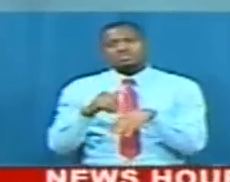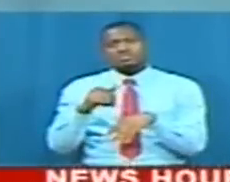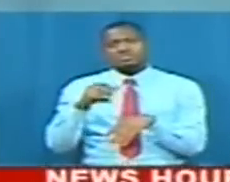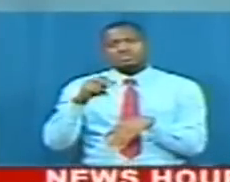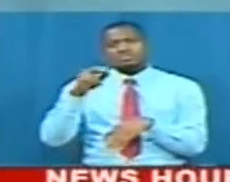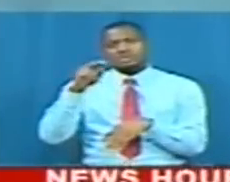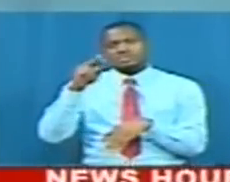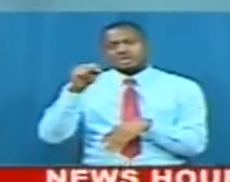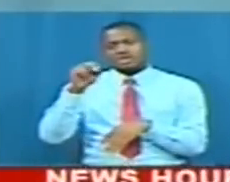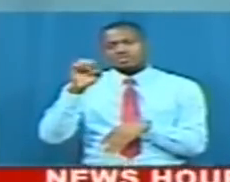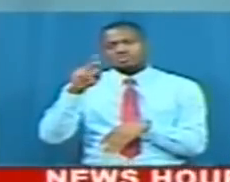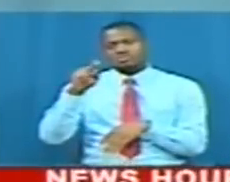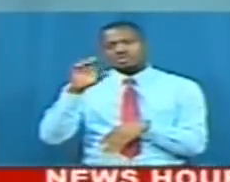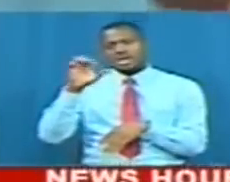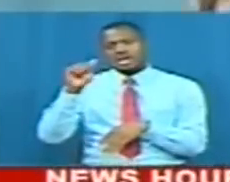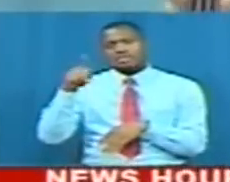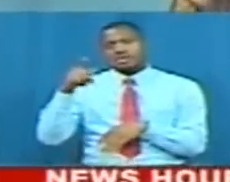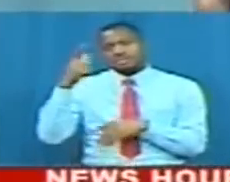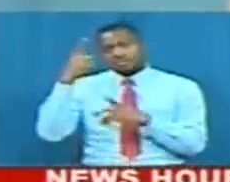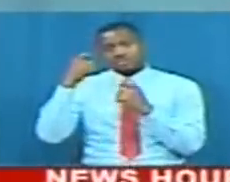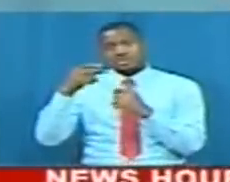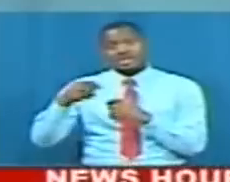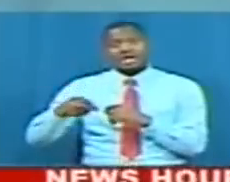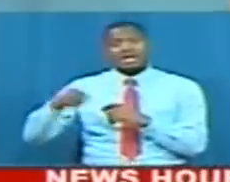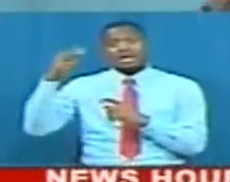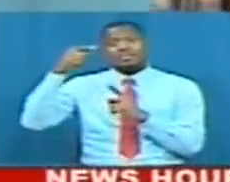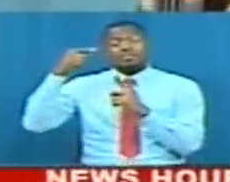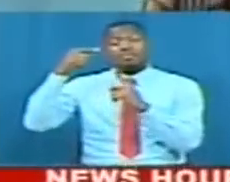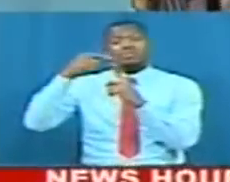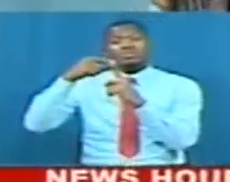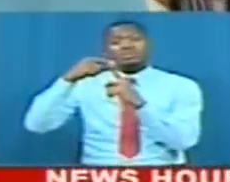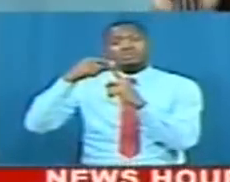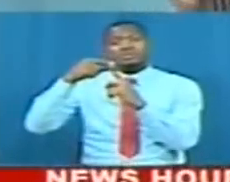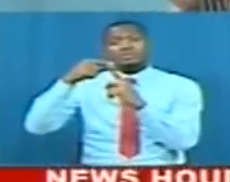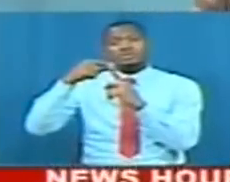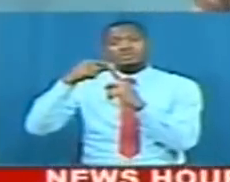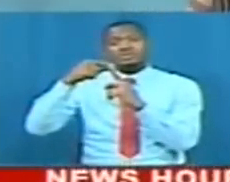be called Nakondi's Cup. Because the highest point of